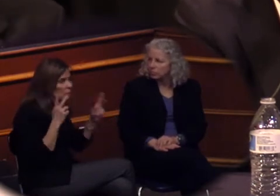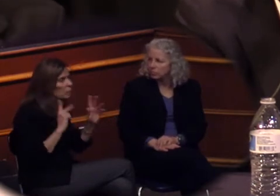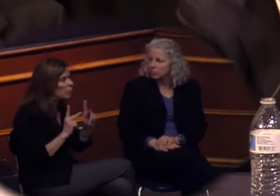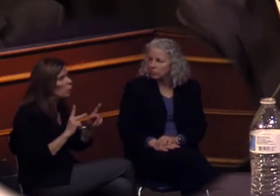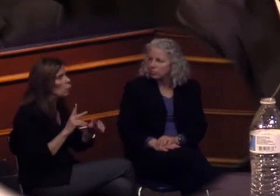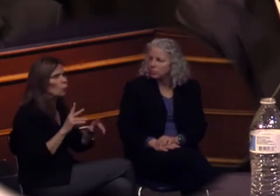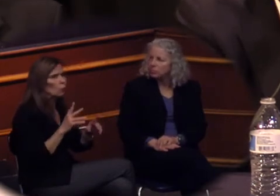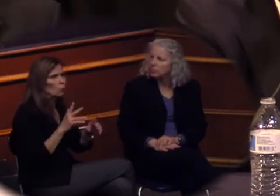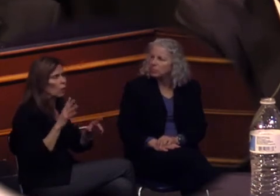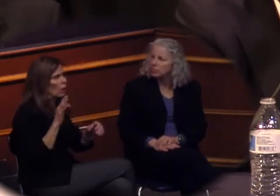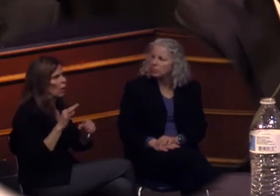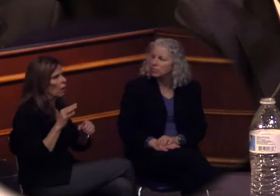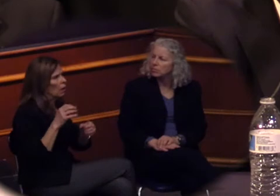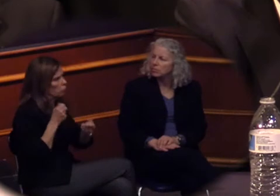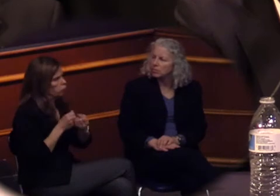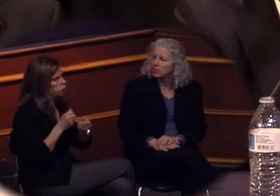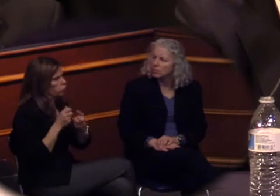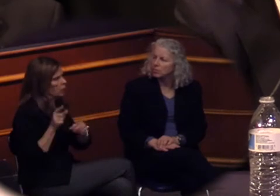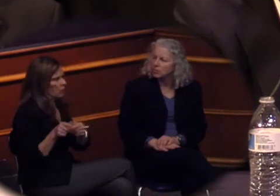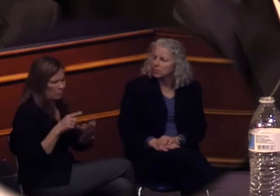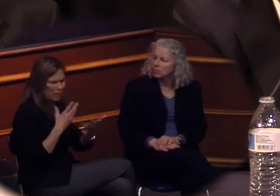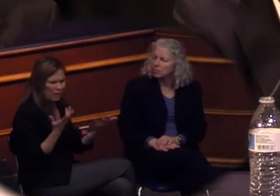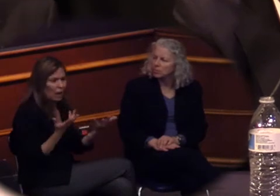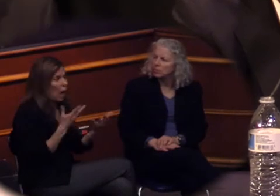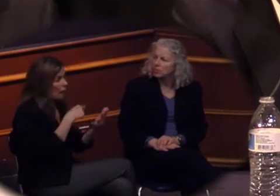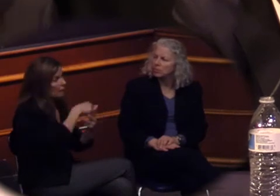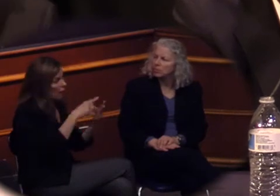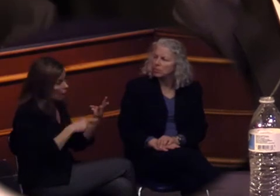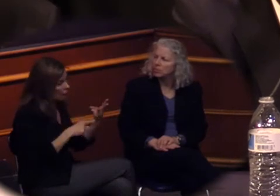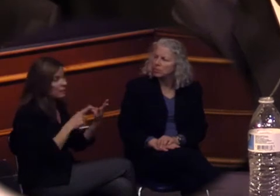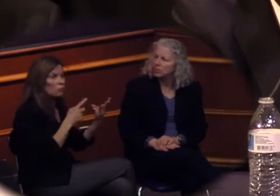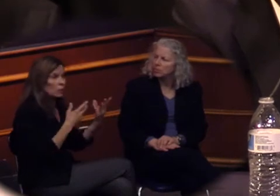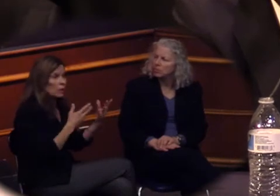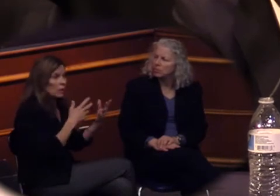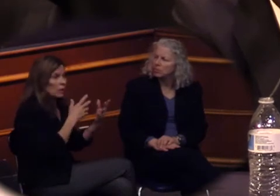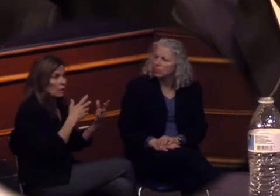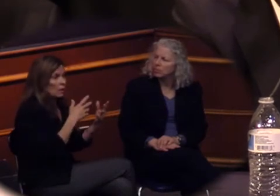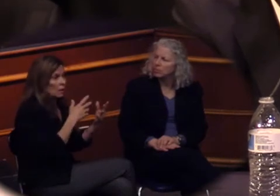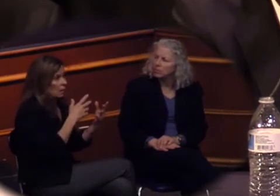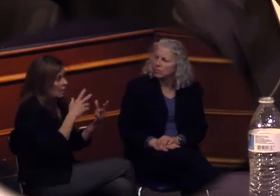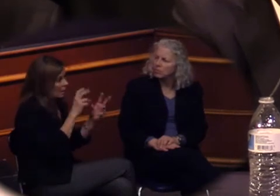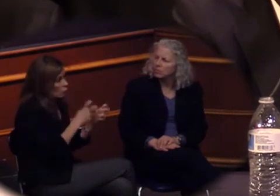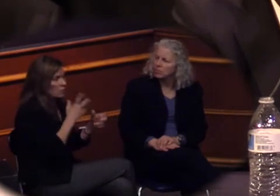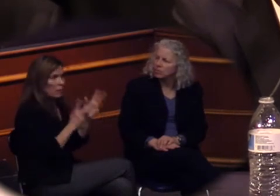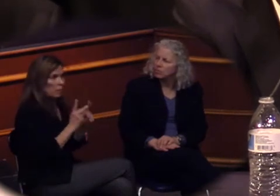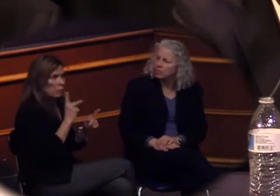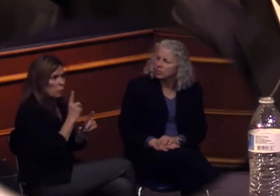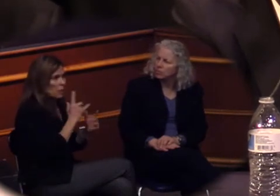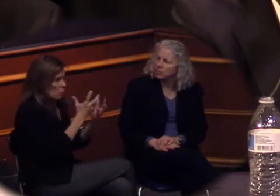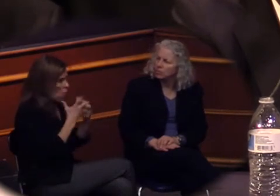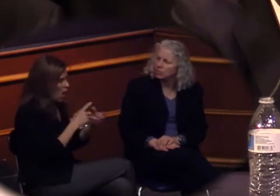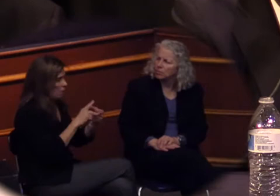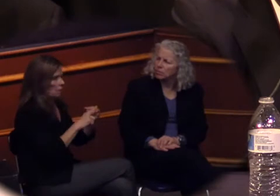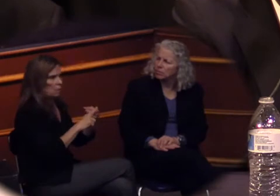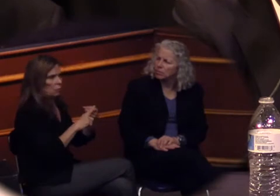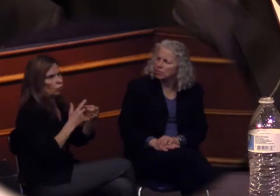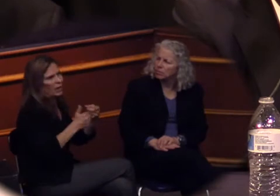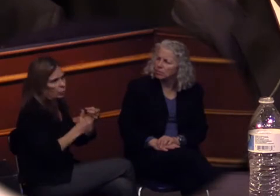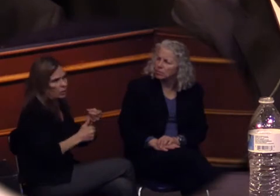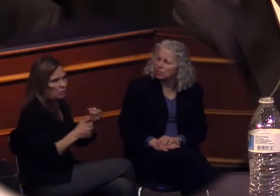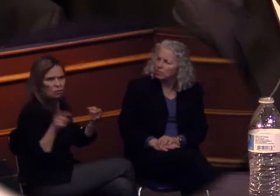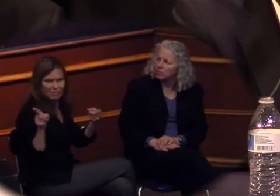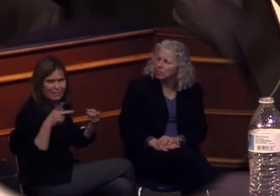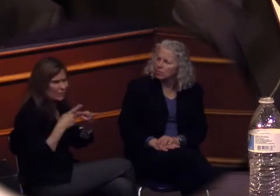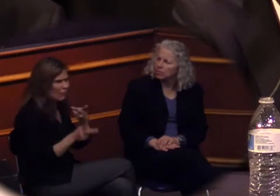WBOR did on every issue that people care about, transportation, he's failing. This is what people are asking. Opioids,